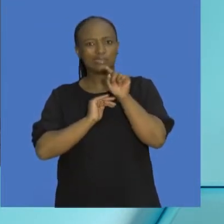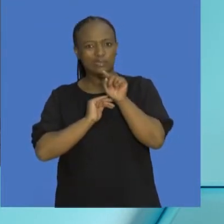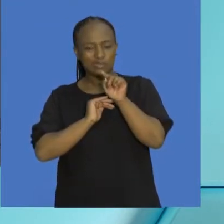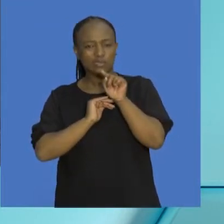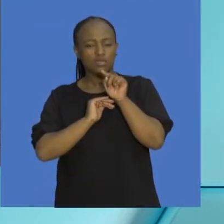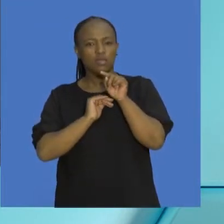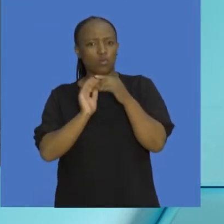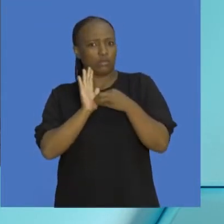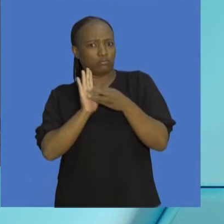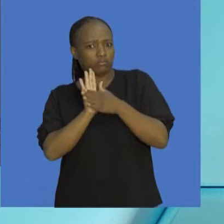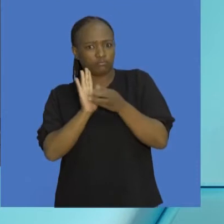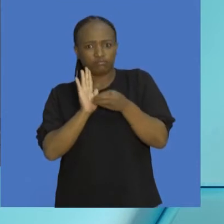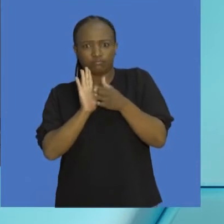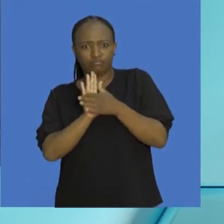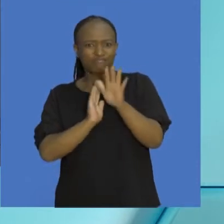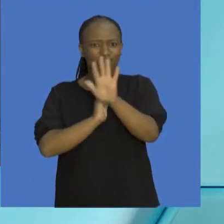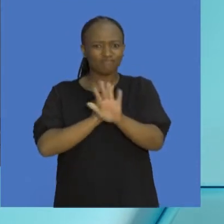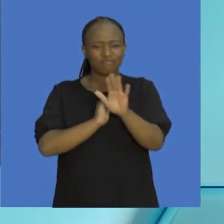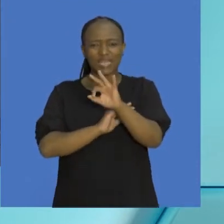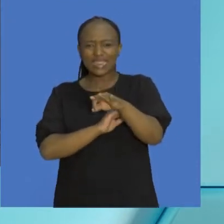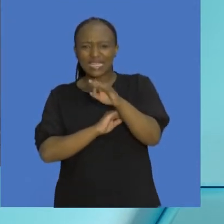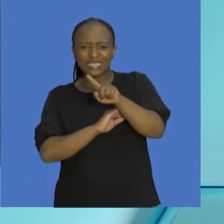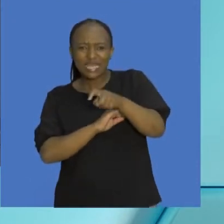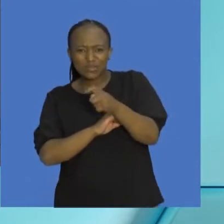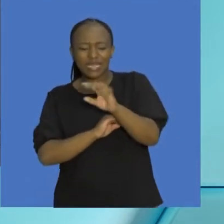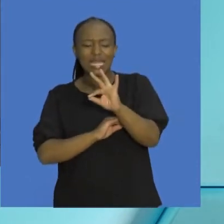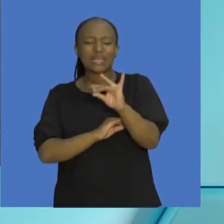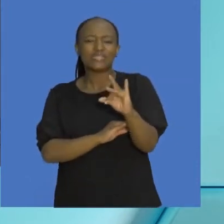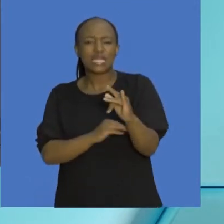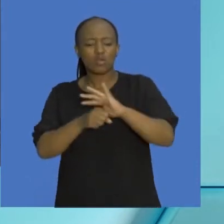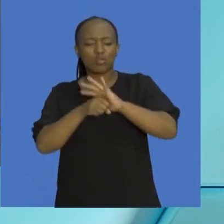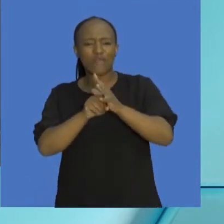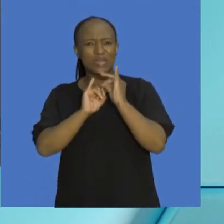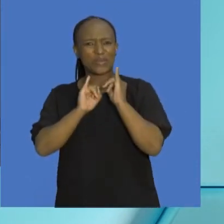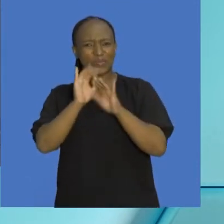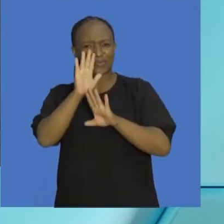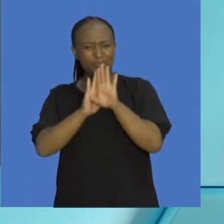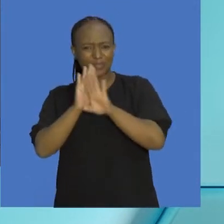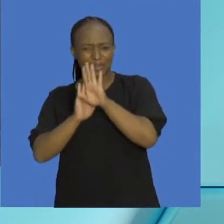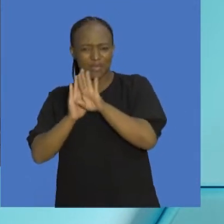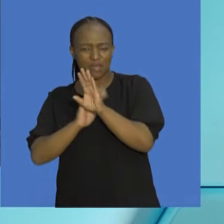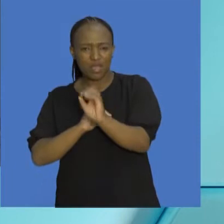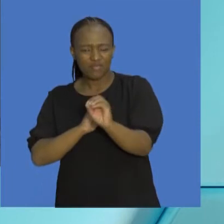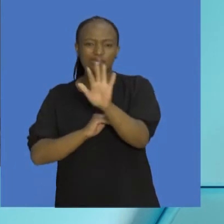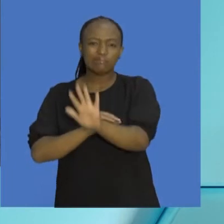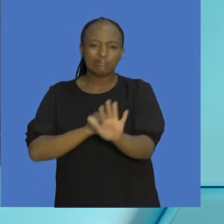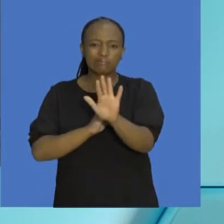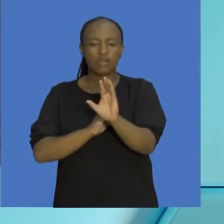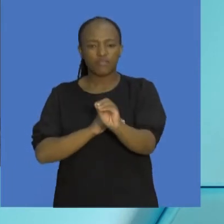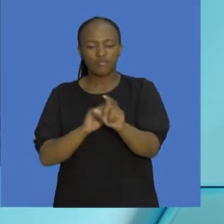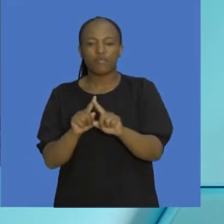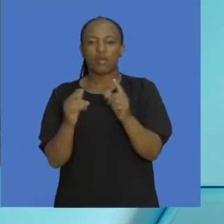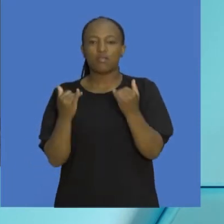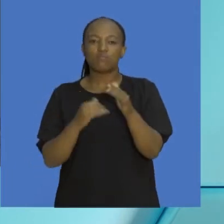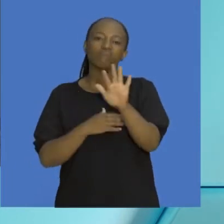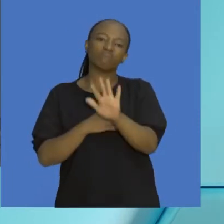we're recording about 13,000 daily infection per day on average, okay? And we